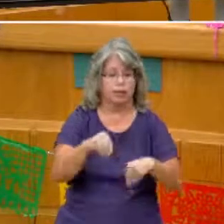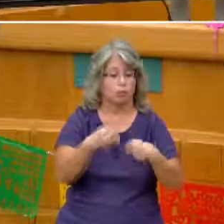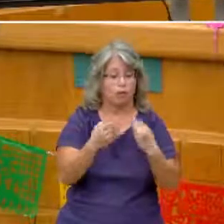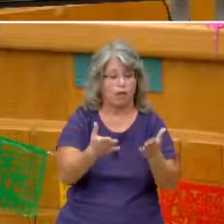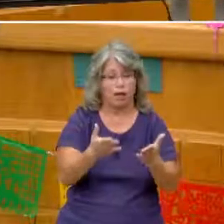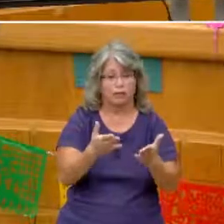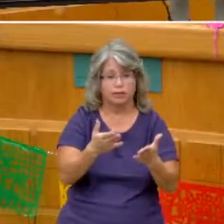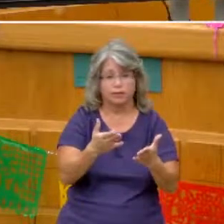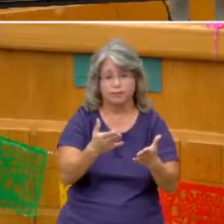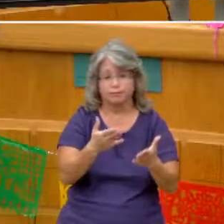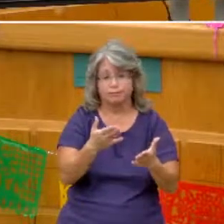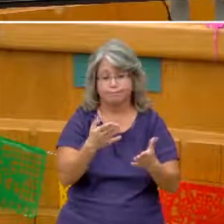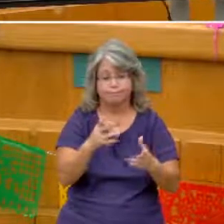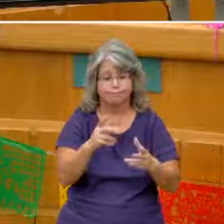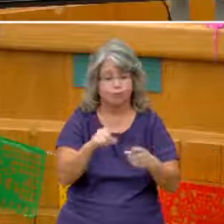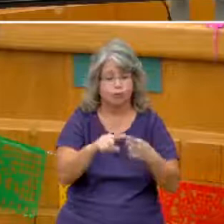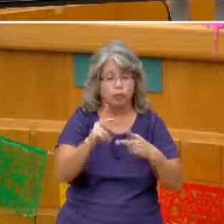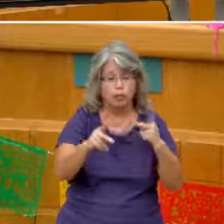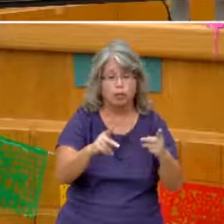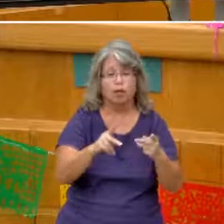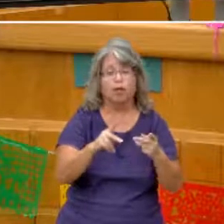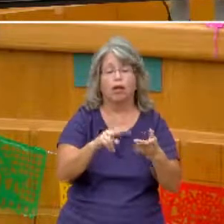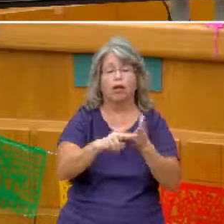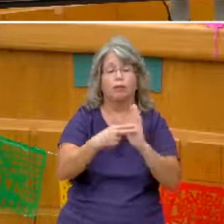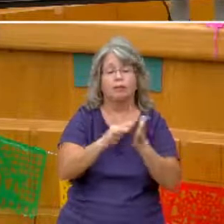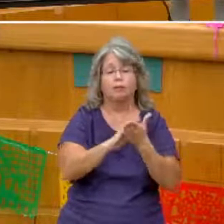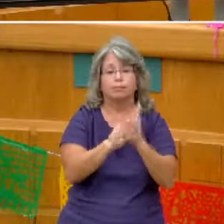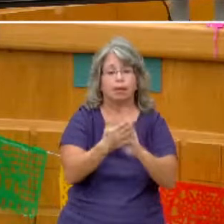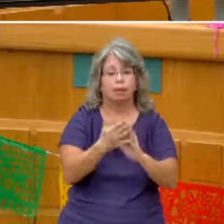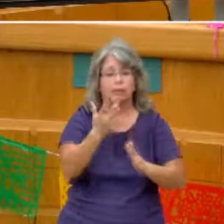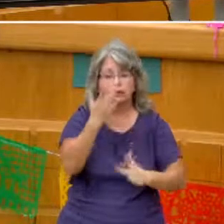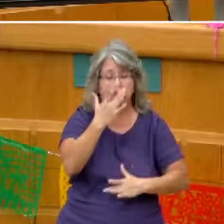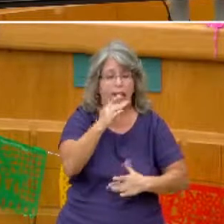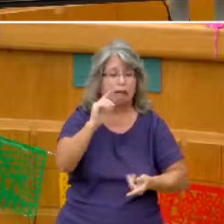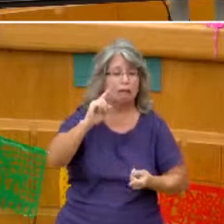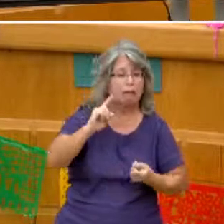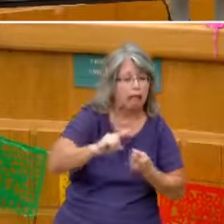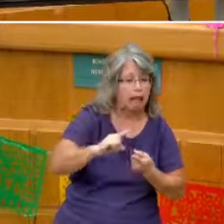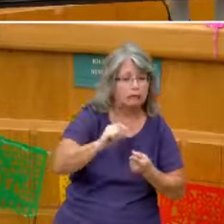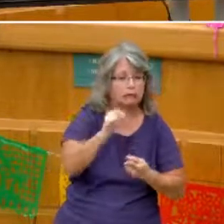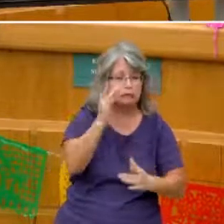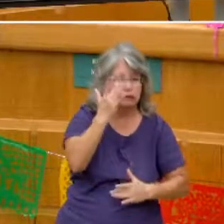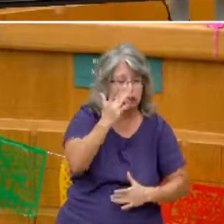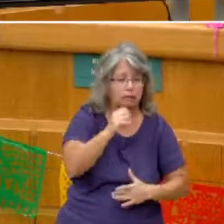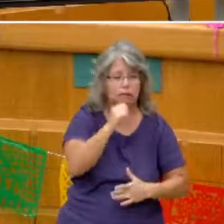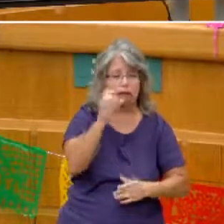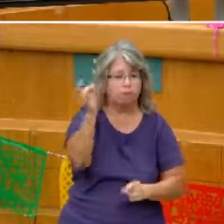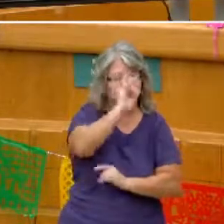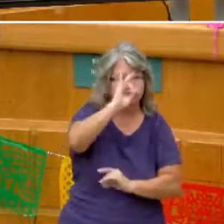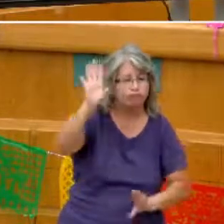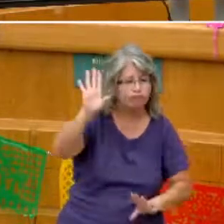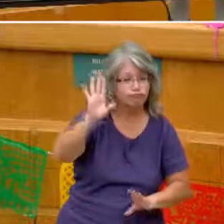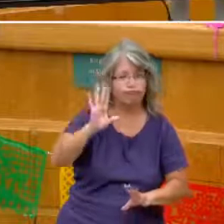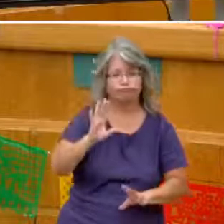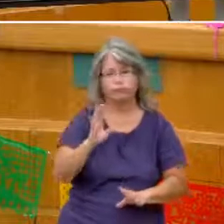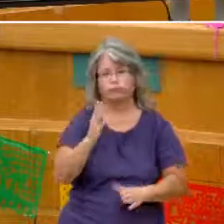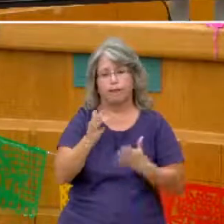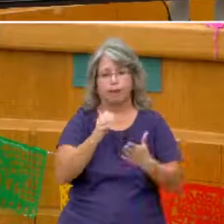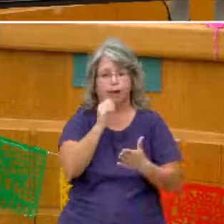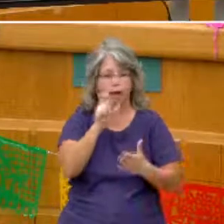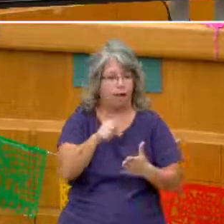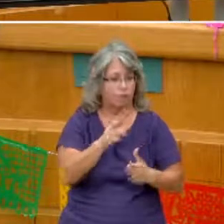severe illnesses, and it keeps people from having to be hospitalized. The Physicians West site for